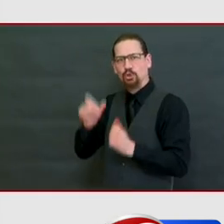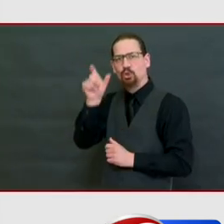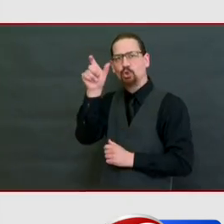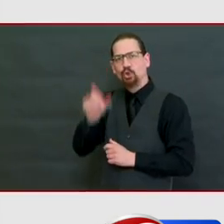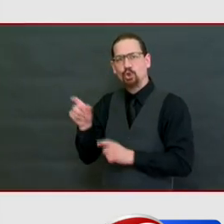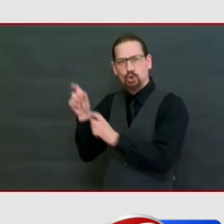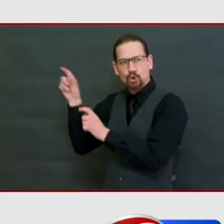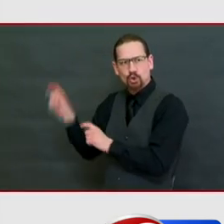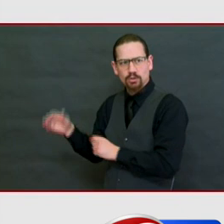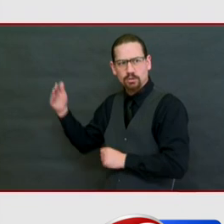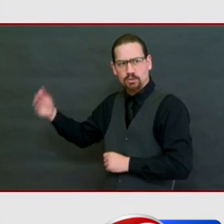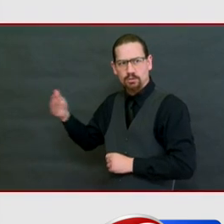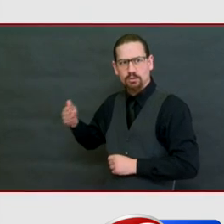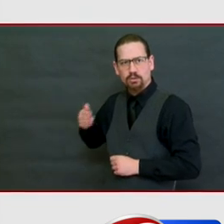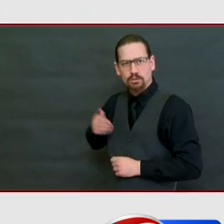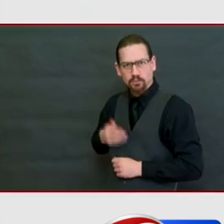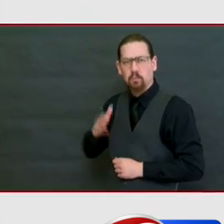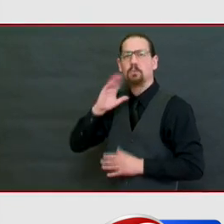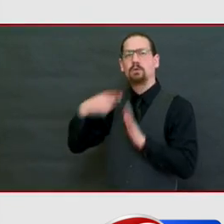to